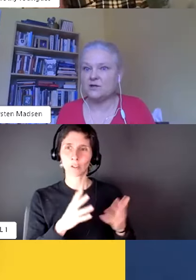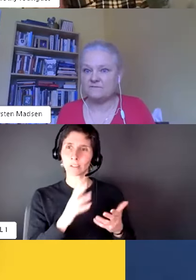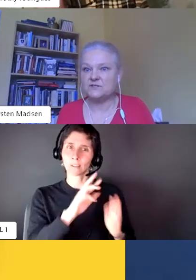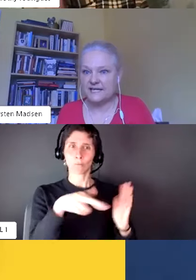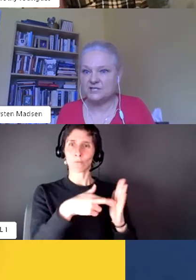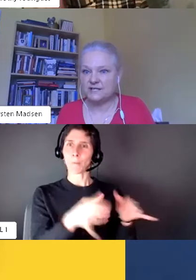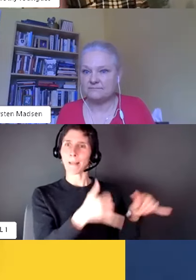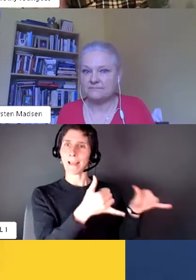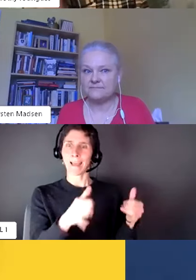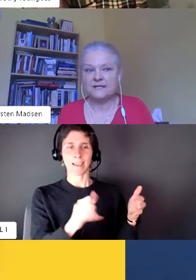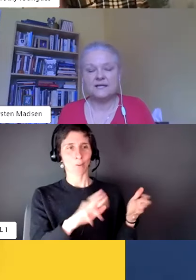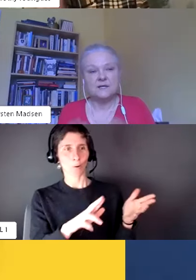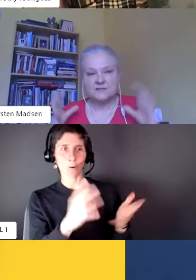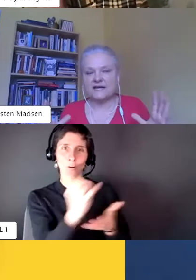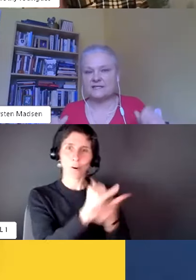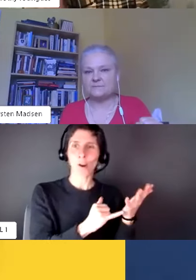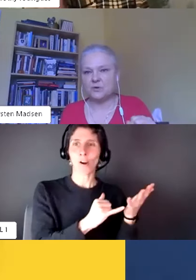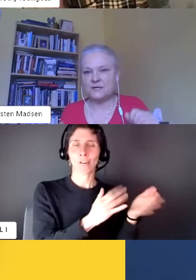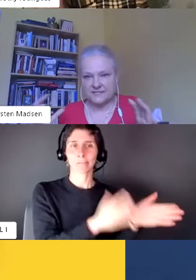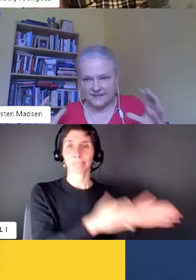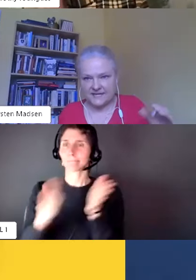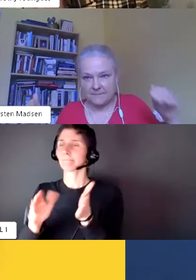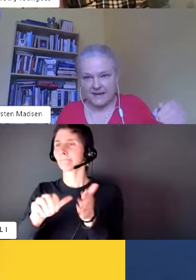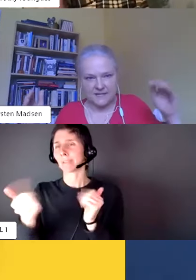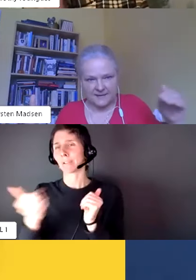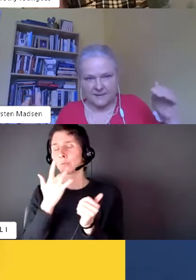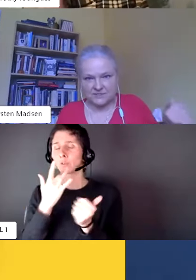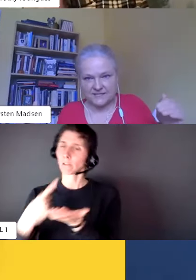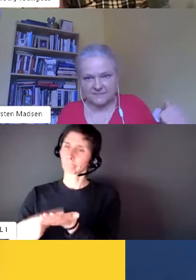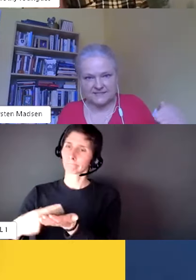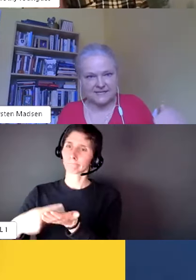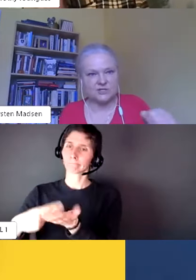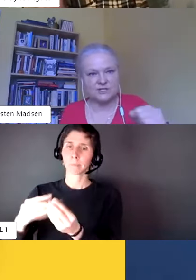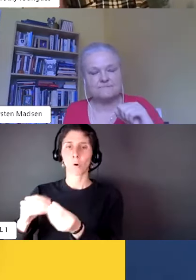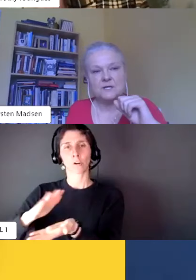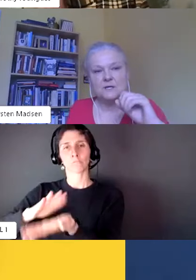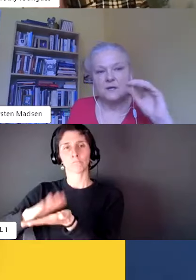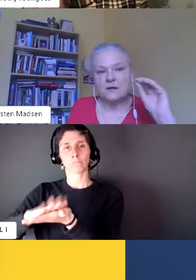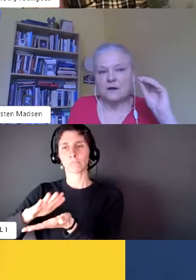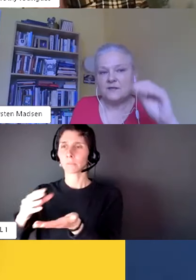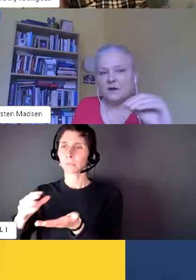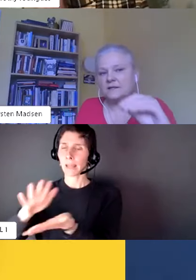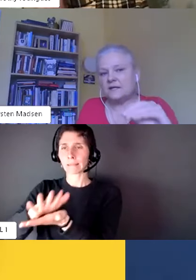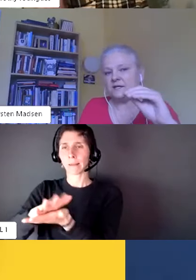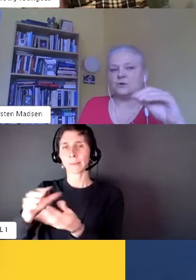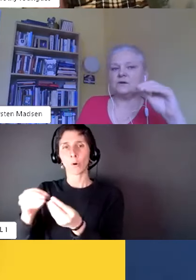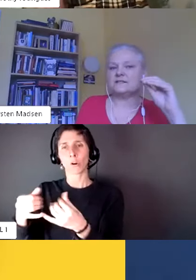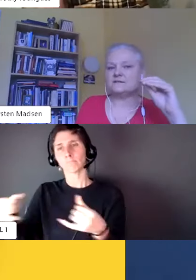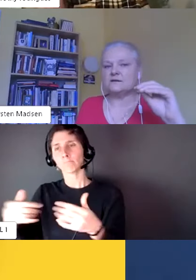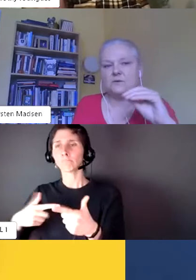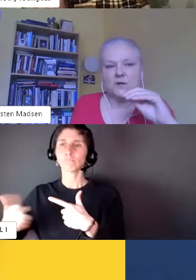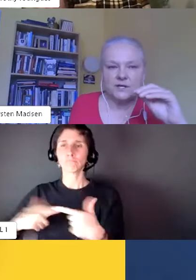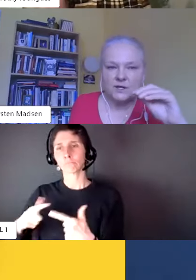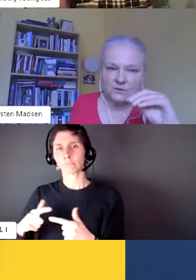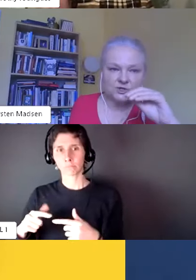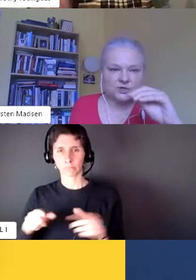academic conversation. So that's important to think about, again, the participant centered. The online world is